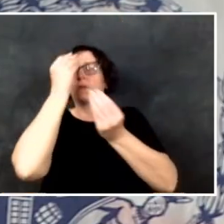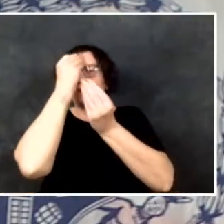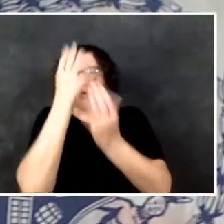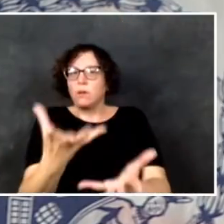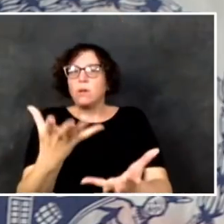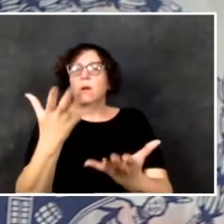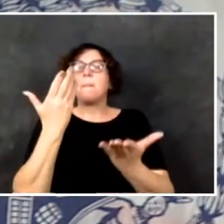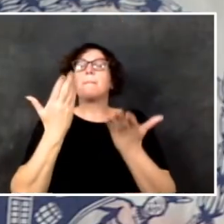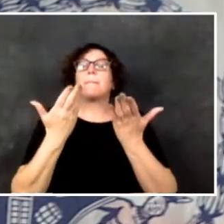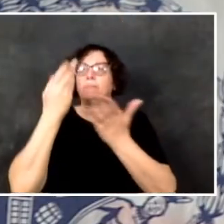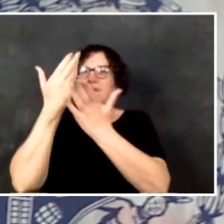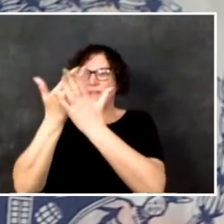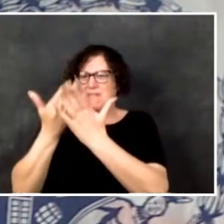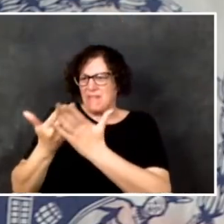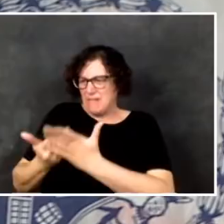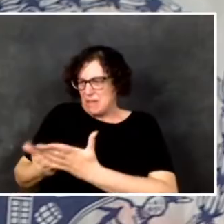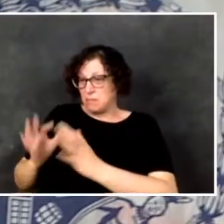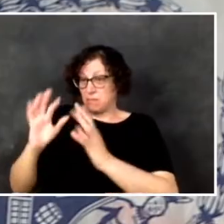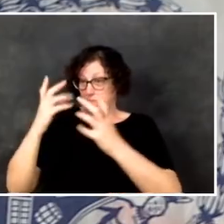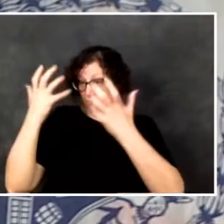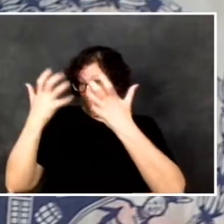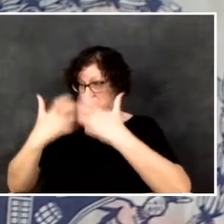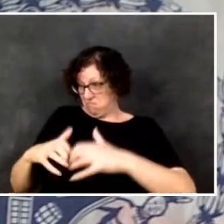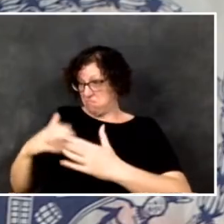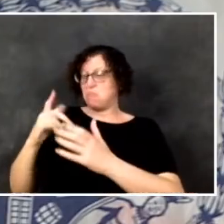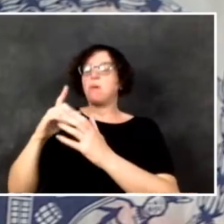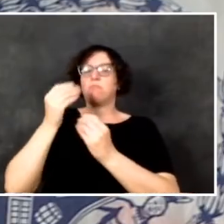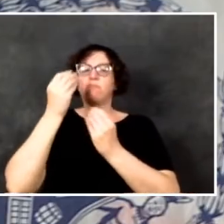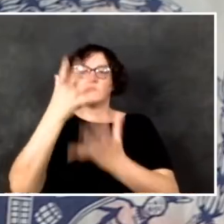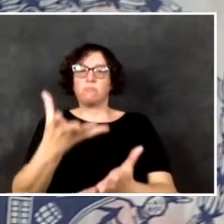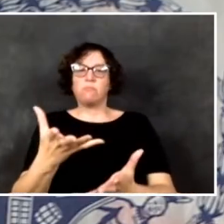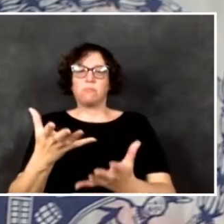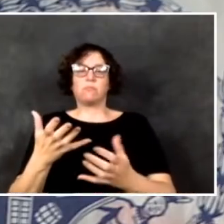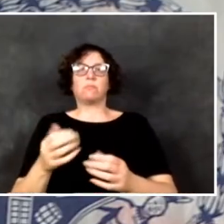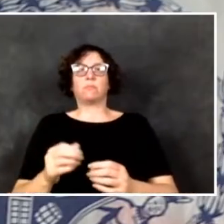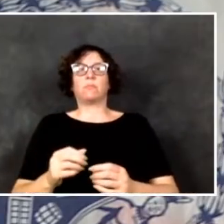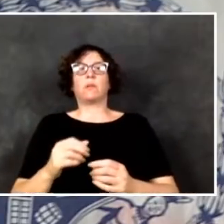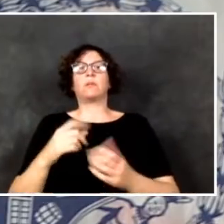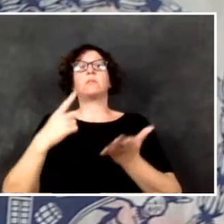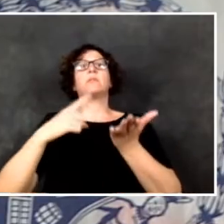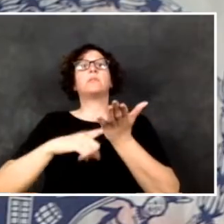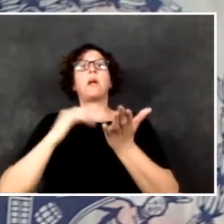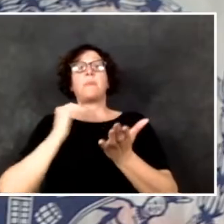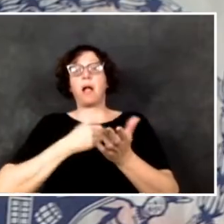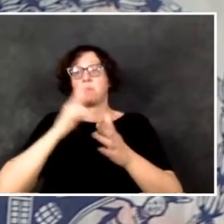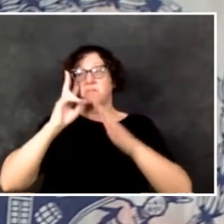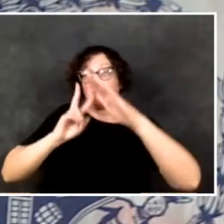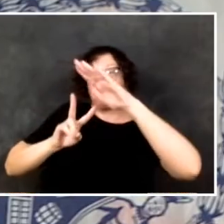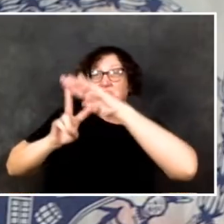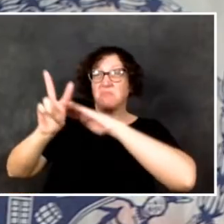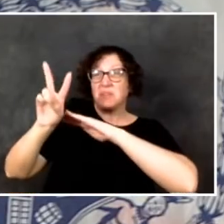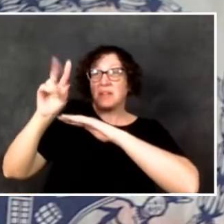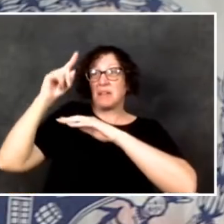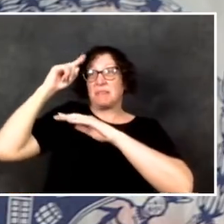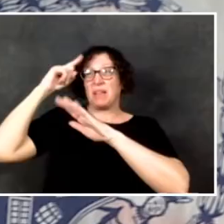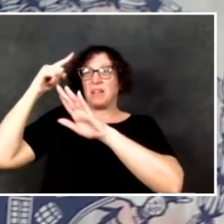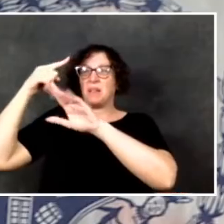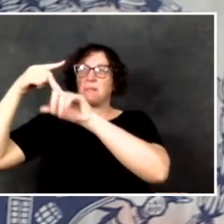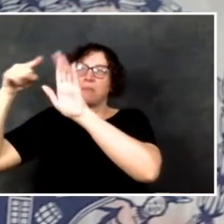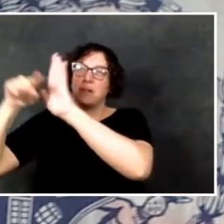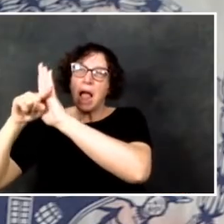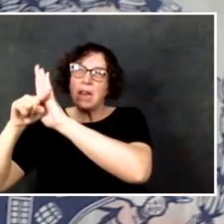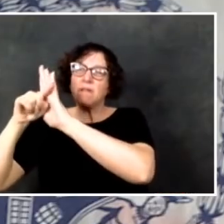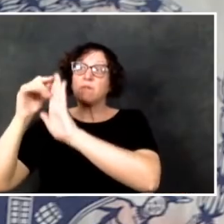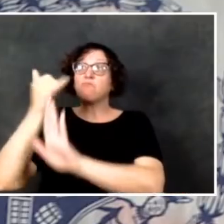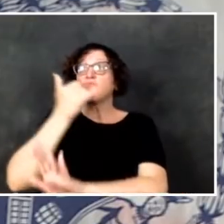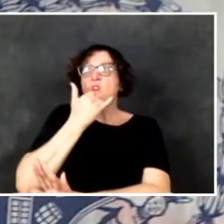is. Sometimes we've had to tell you the projections came back very negative, very tough. Sometimes we've been able to tell you the projections came back